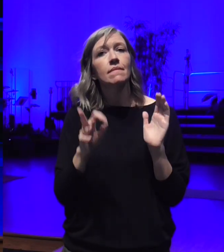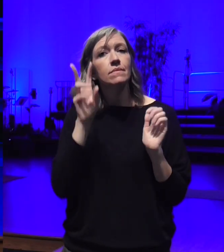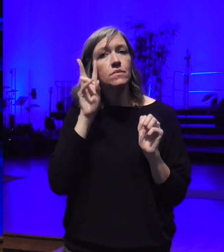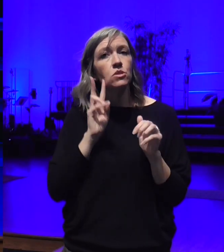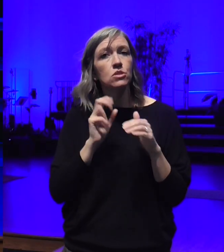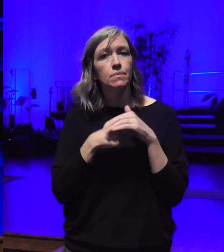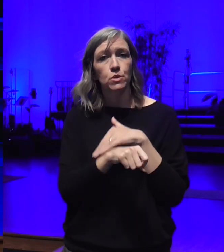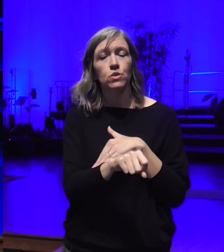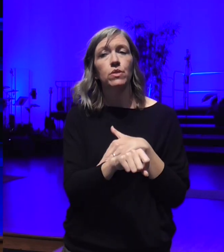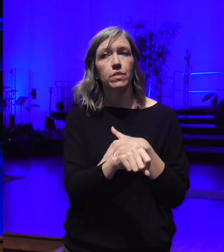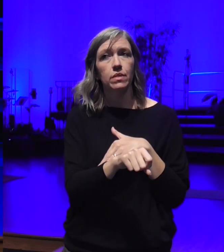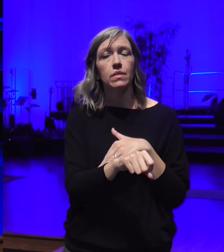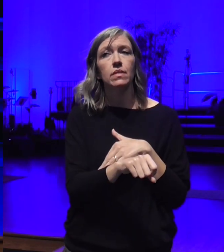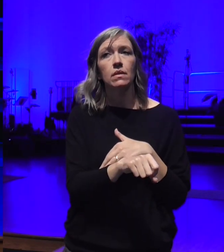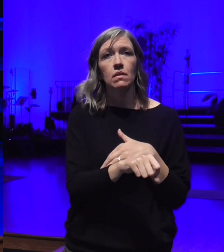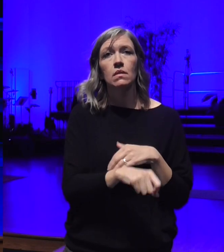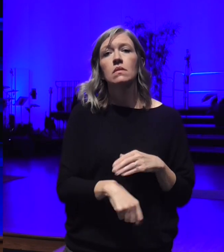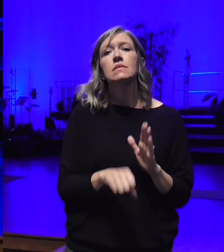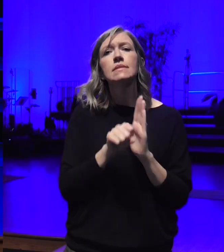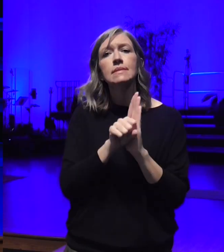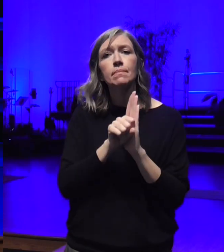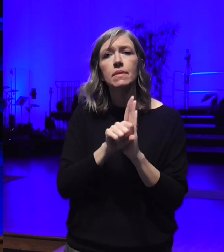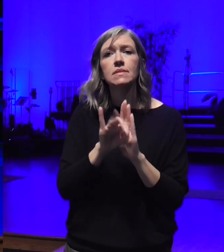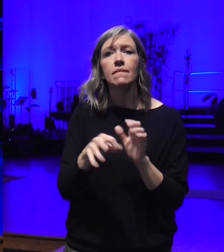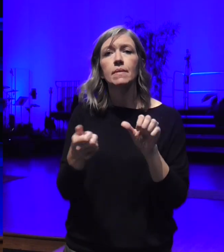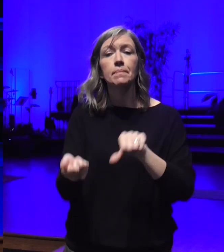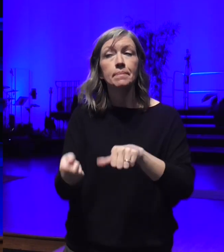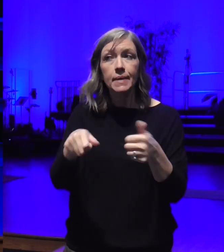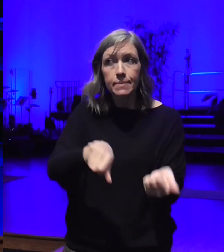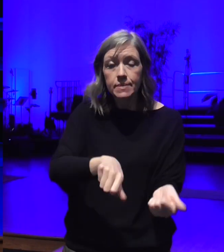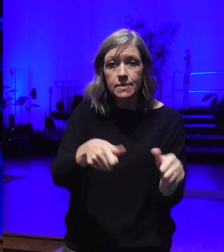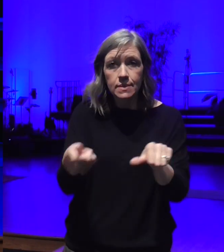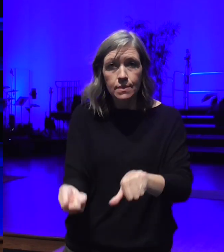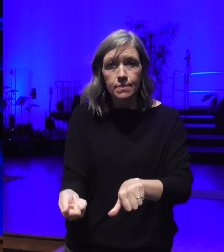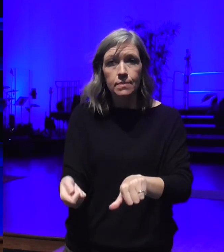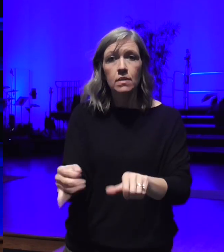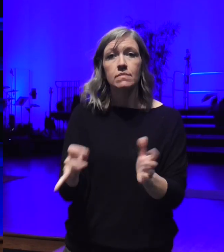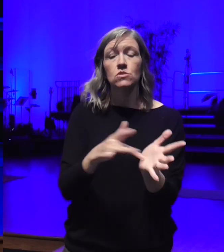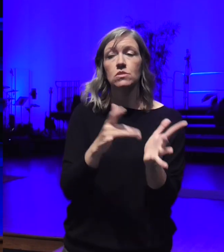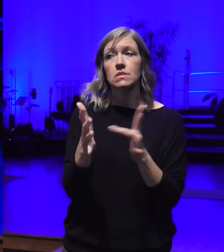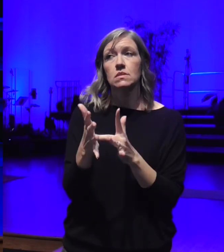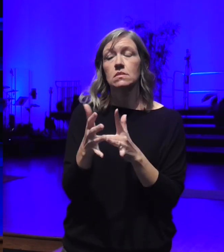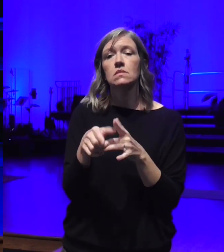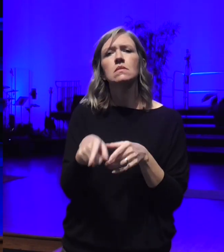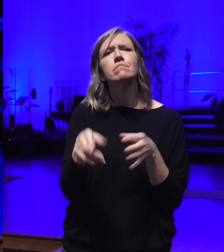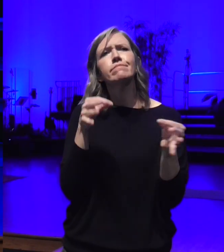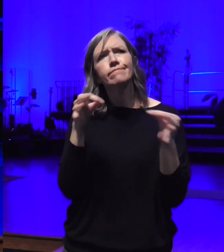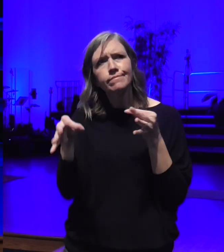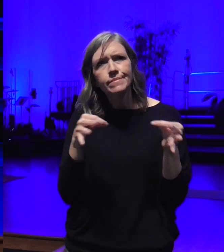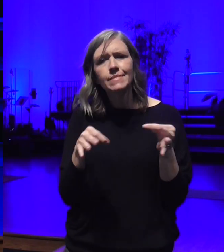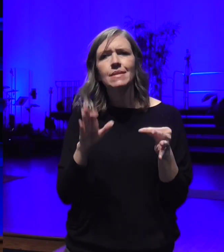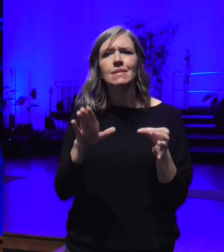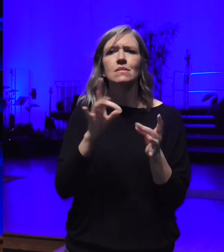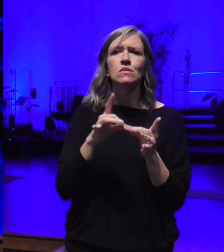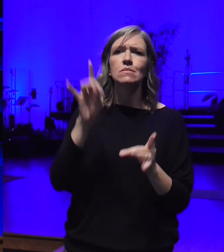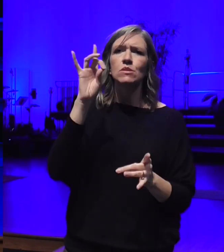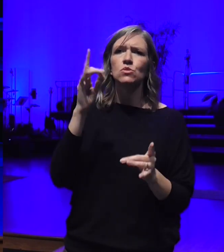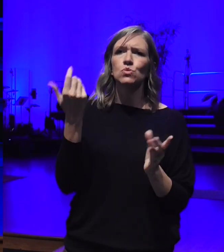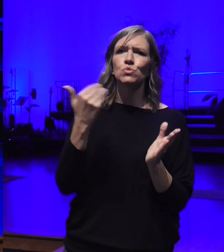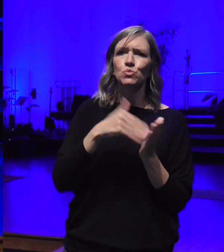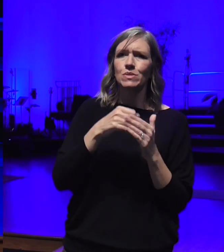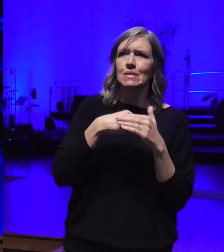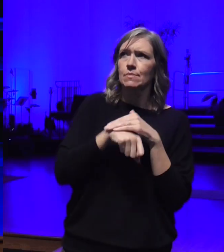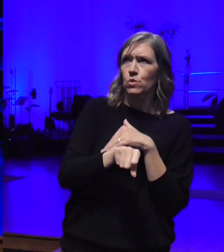birth, the symbolism of the baptism of Jesus, which Jesus would define as his spiritual rebirth, how